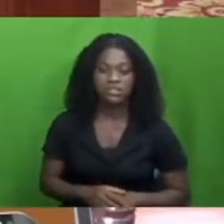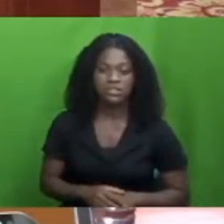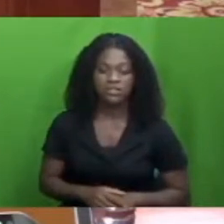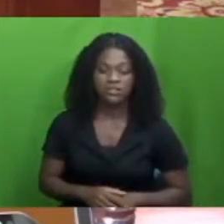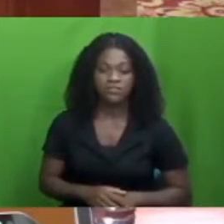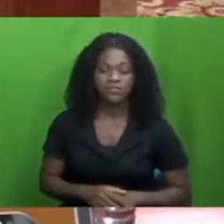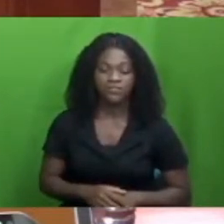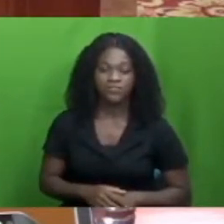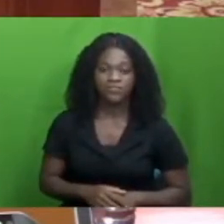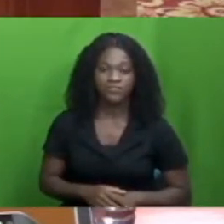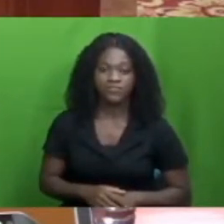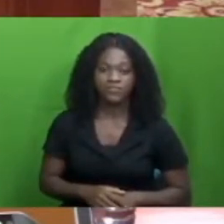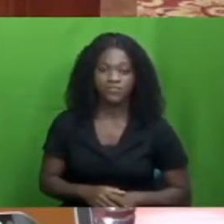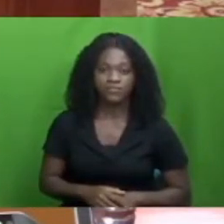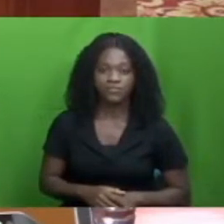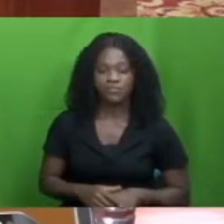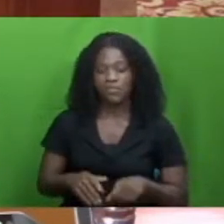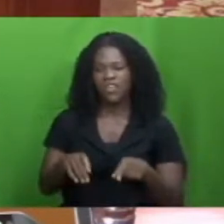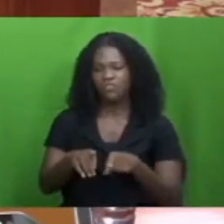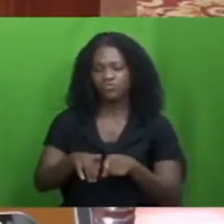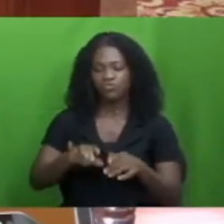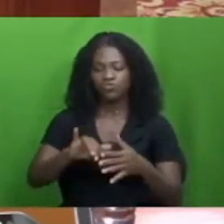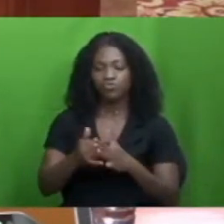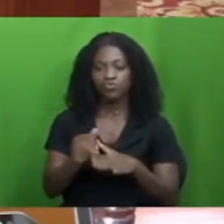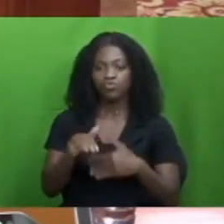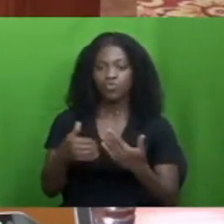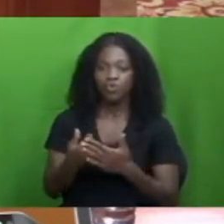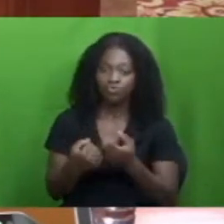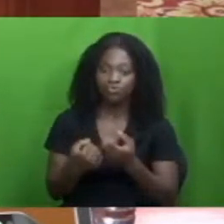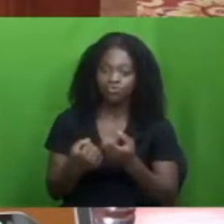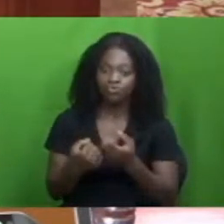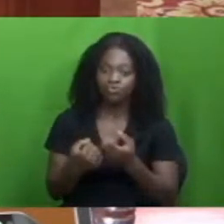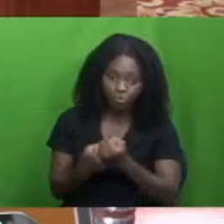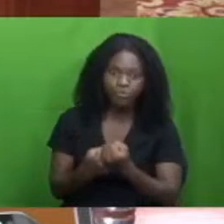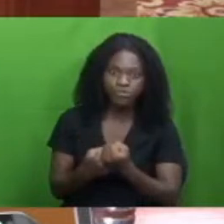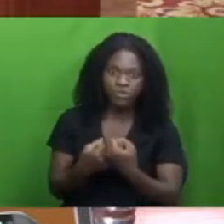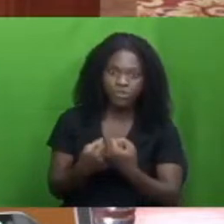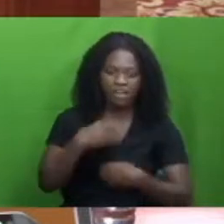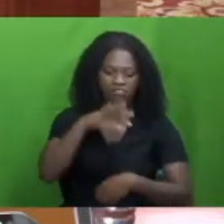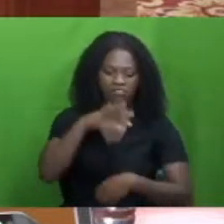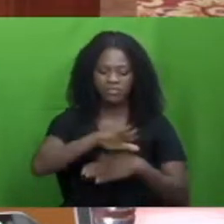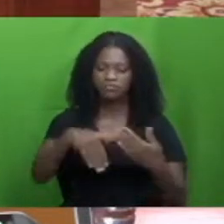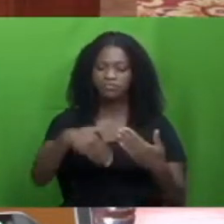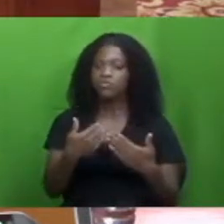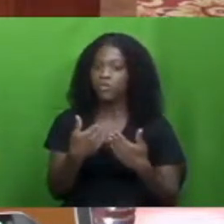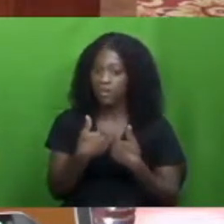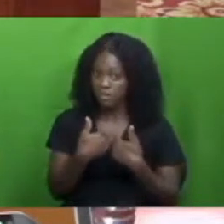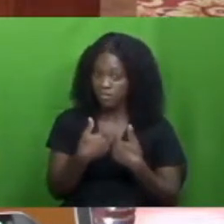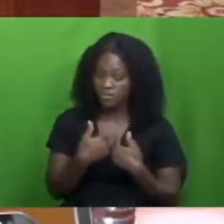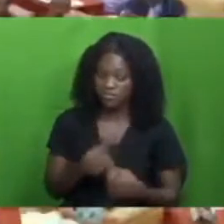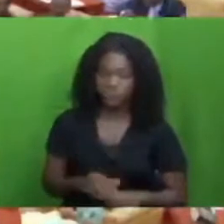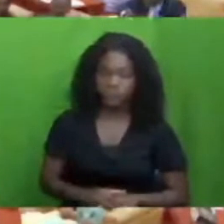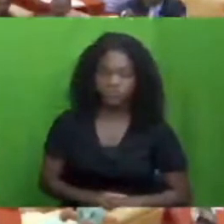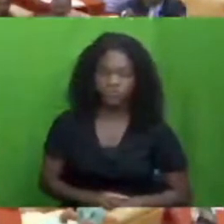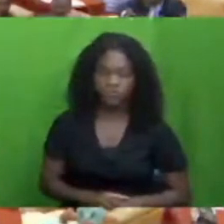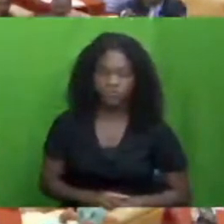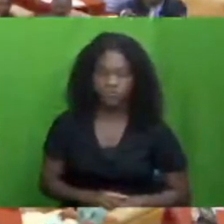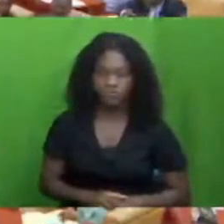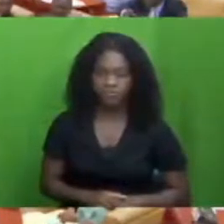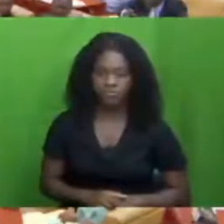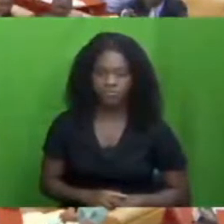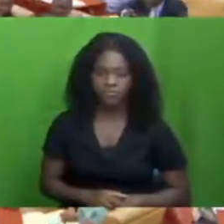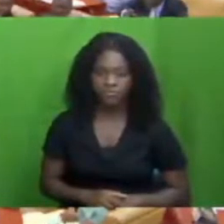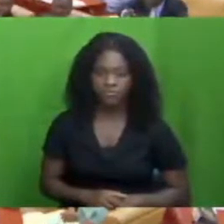on value chain activities such as rice milling and packaging in Kasunya, and developed and